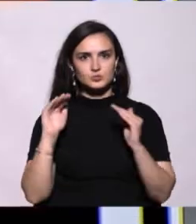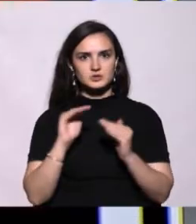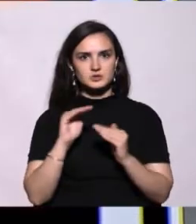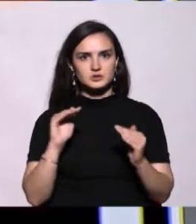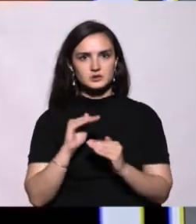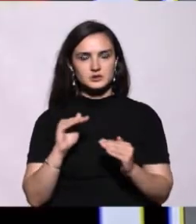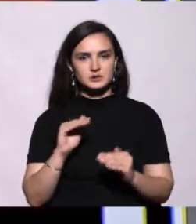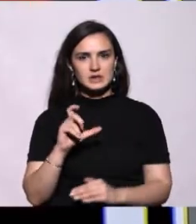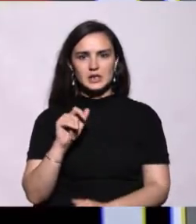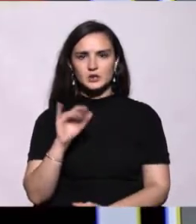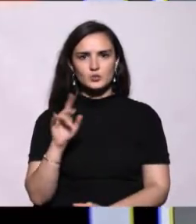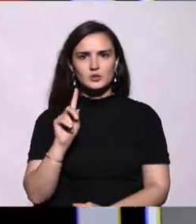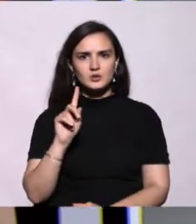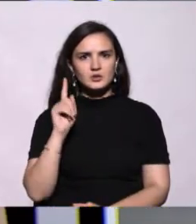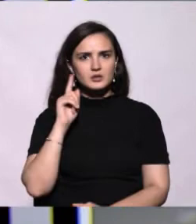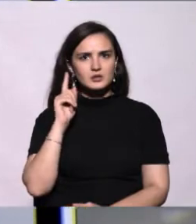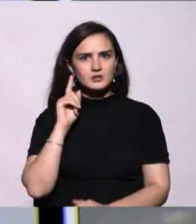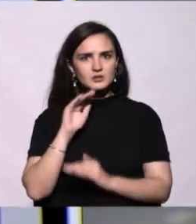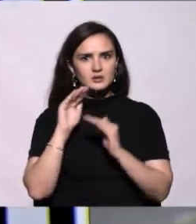Oh, Eto, what's that sound?